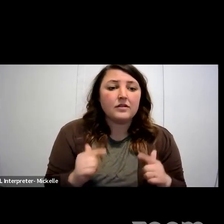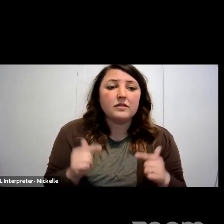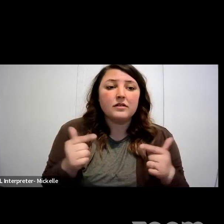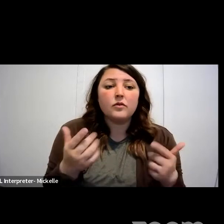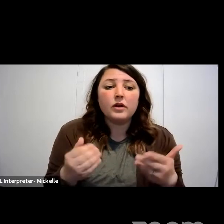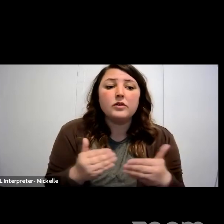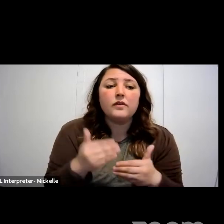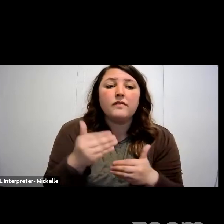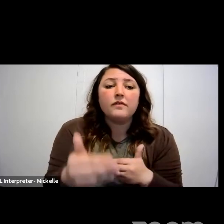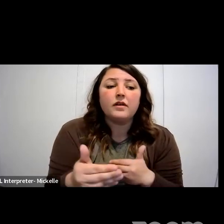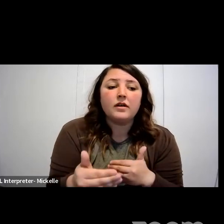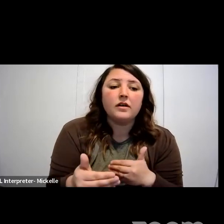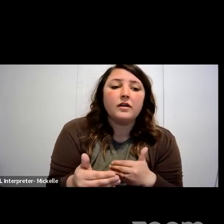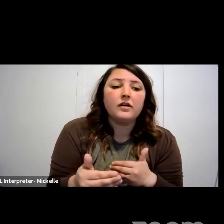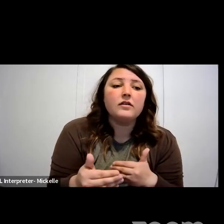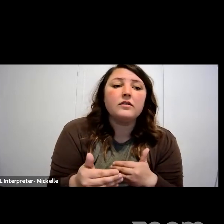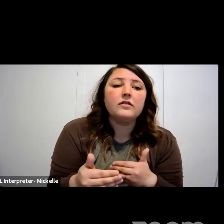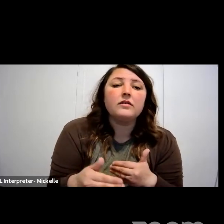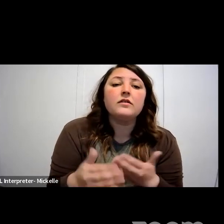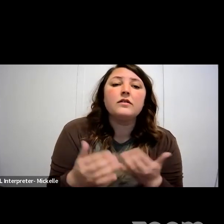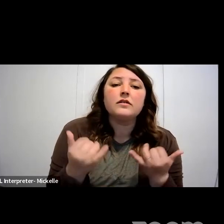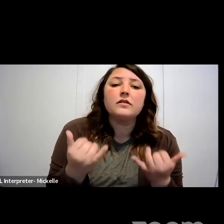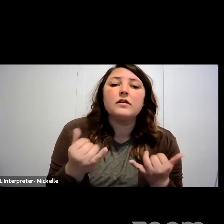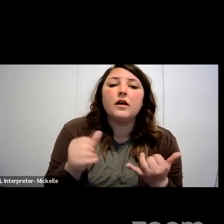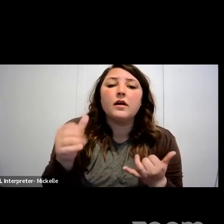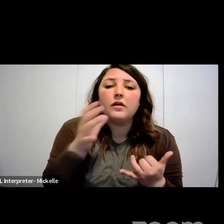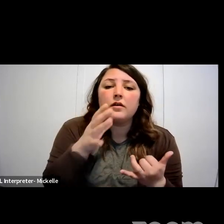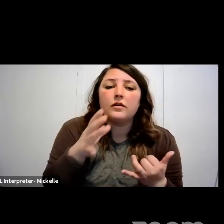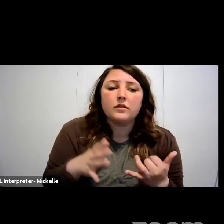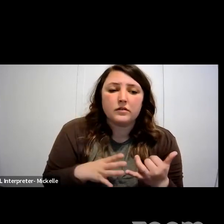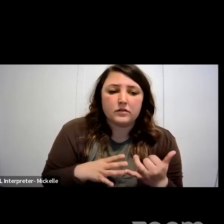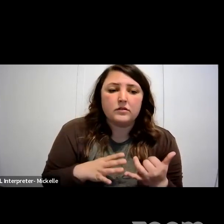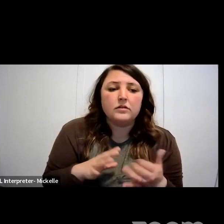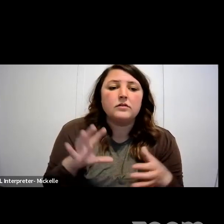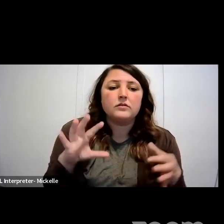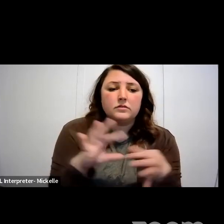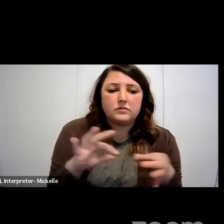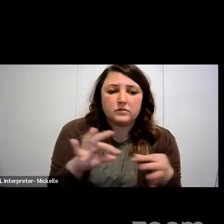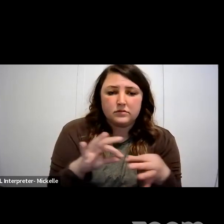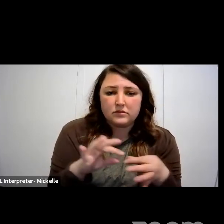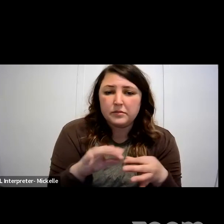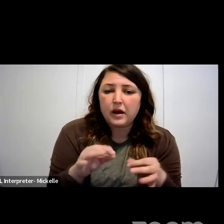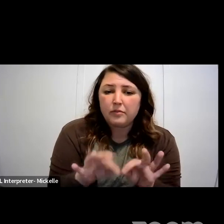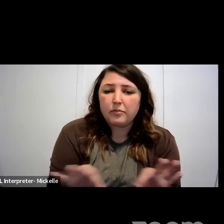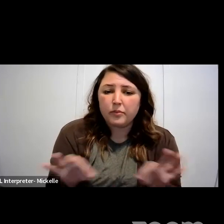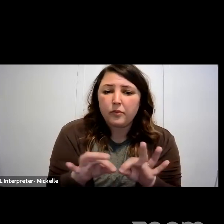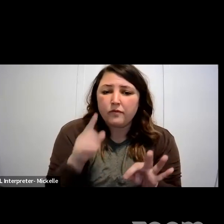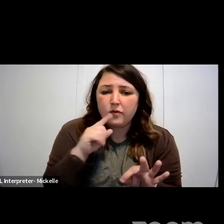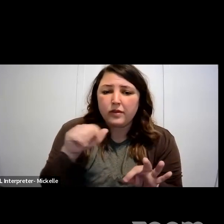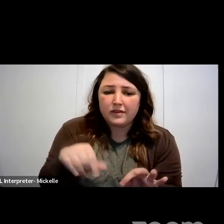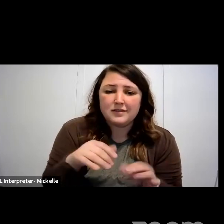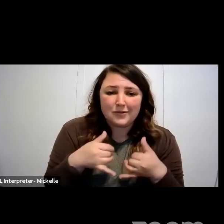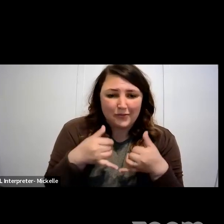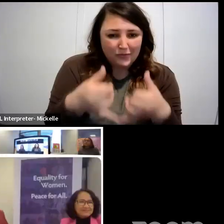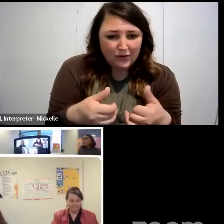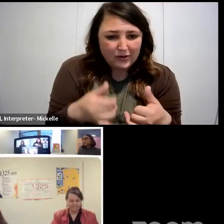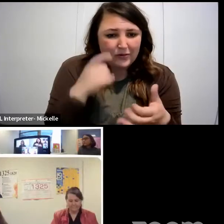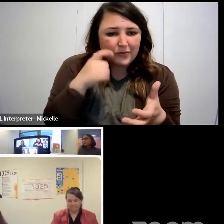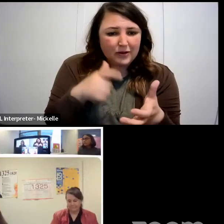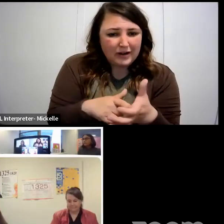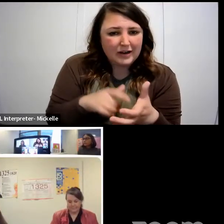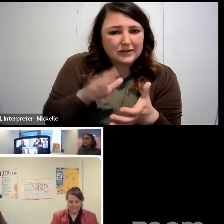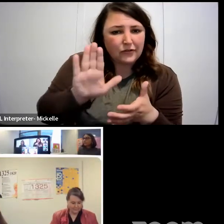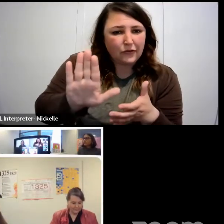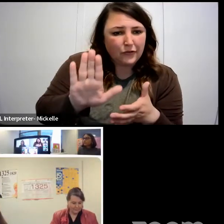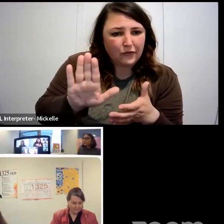invite Ms. Malika Iyer to speak about the conception and turnout of this award and recognize the incredible contributions of